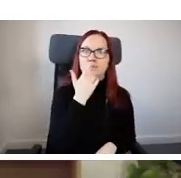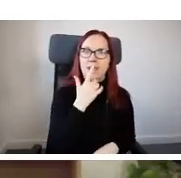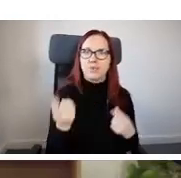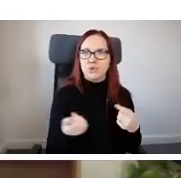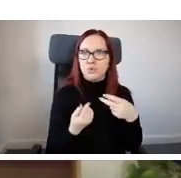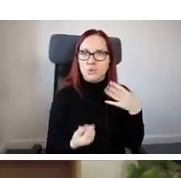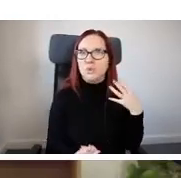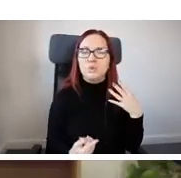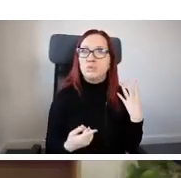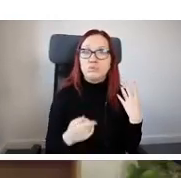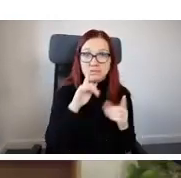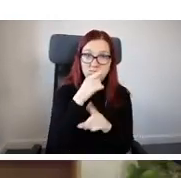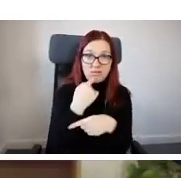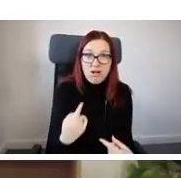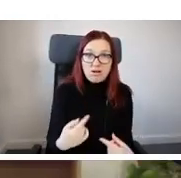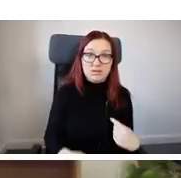other